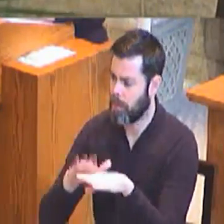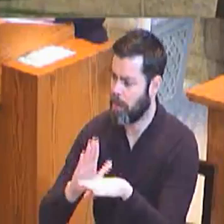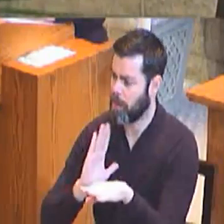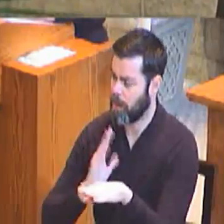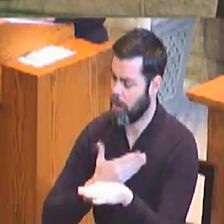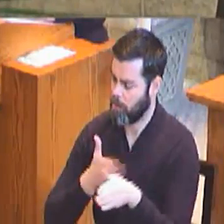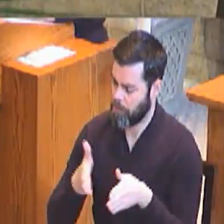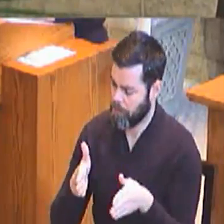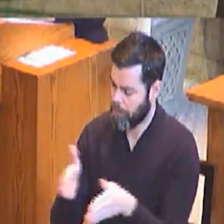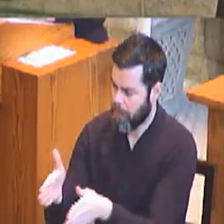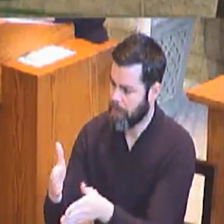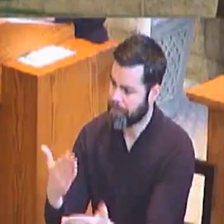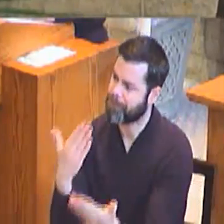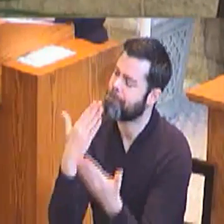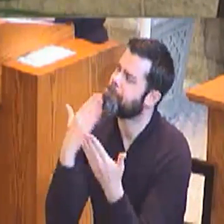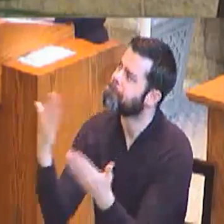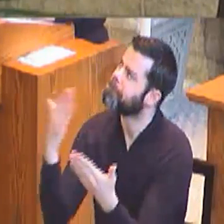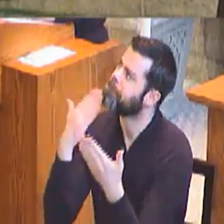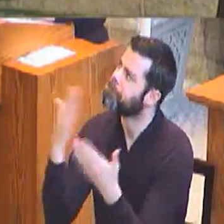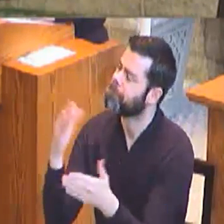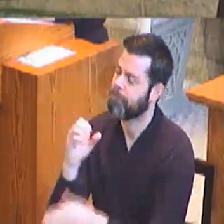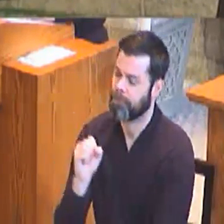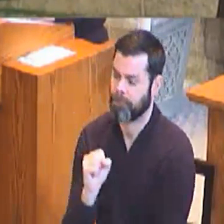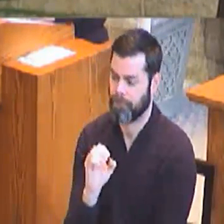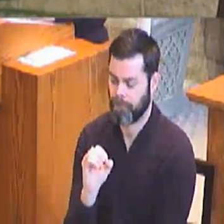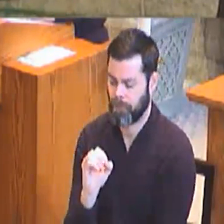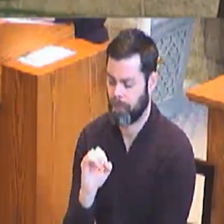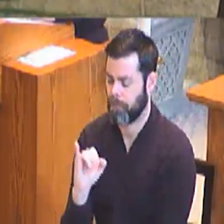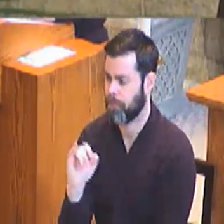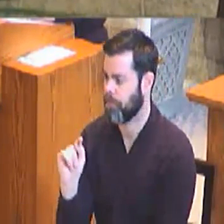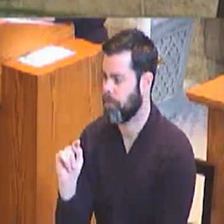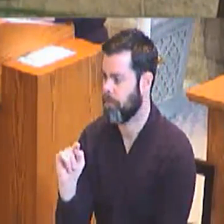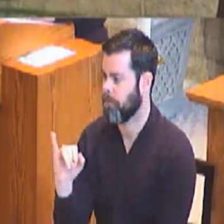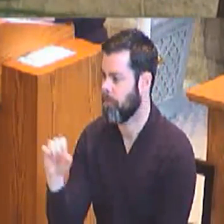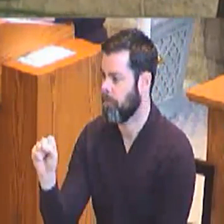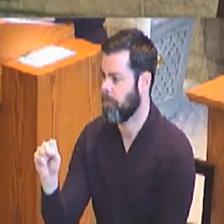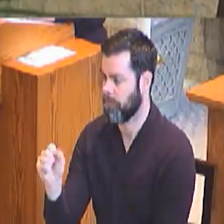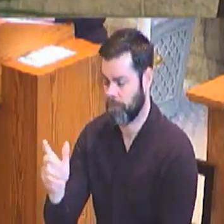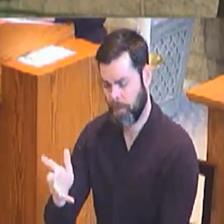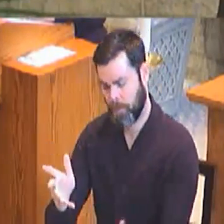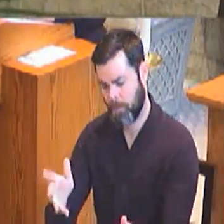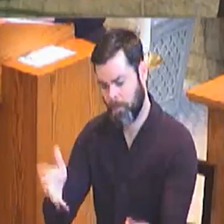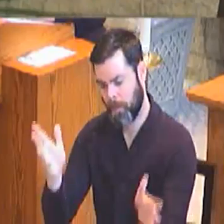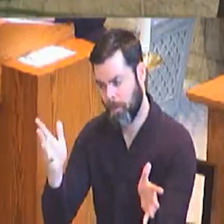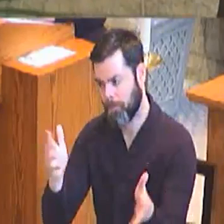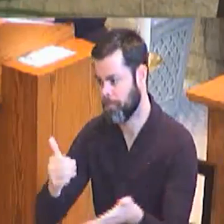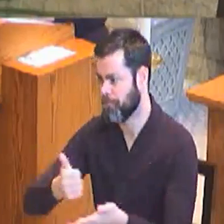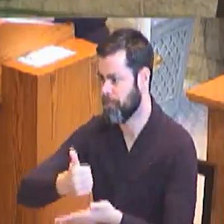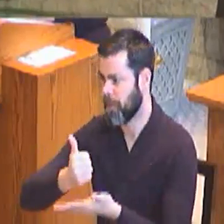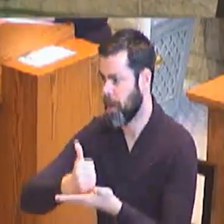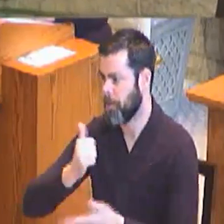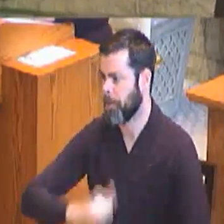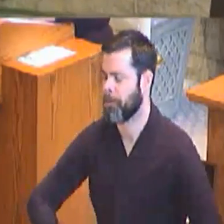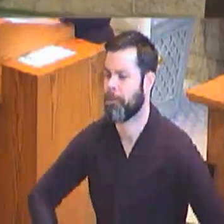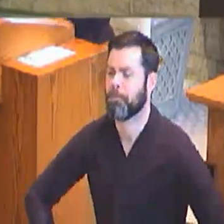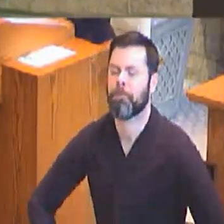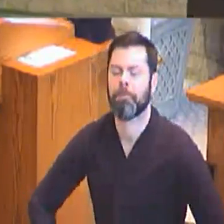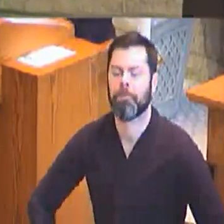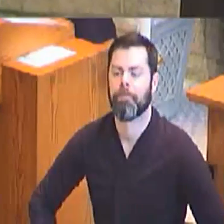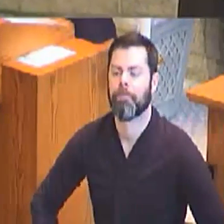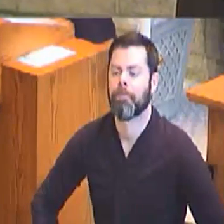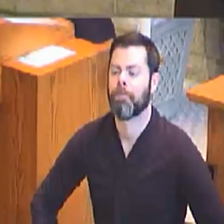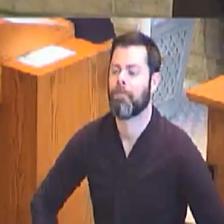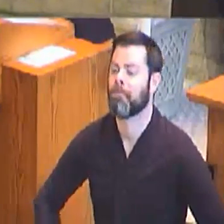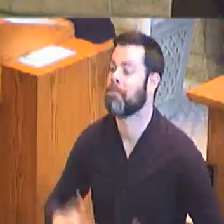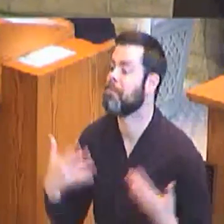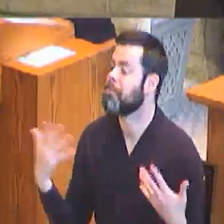We give thanks, and so it is, and so we let it be. Amen. So, how